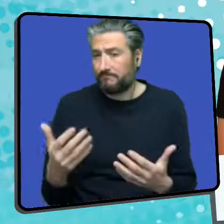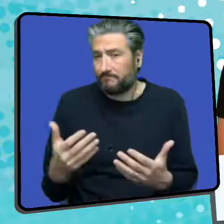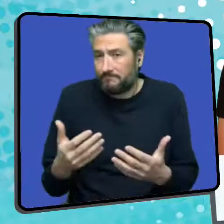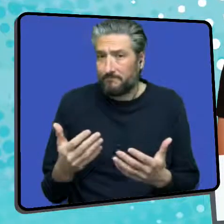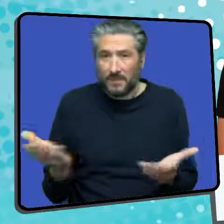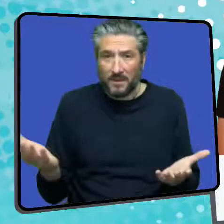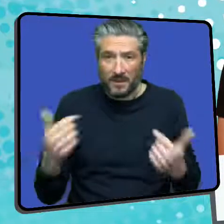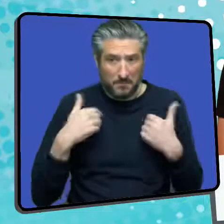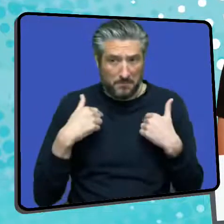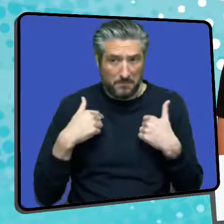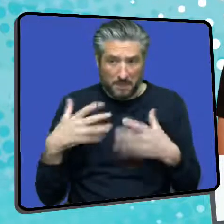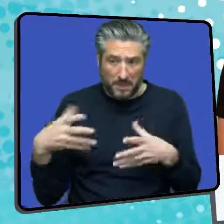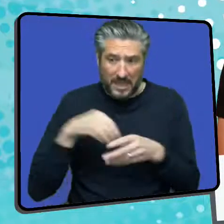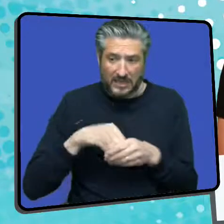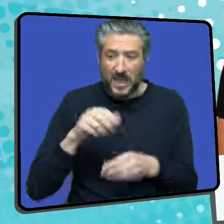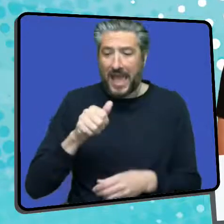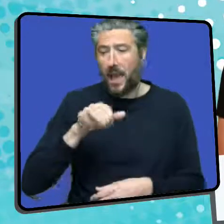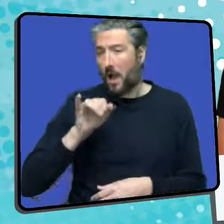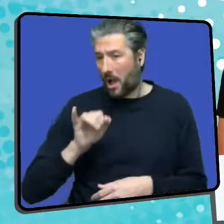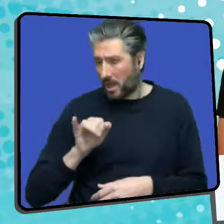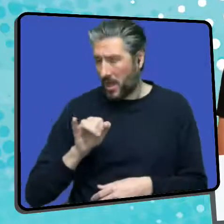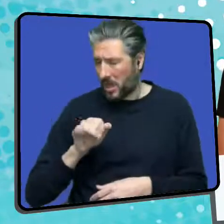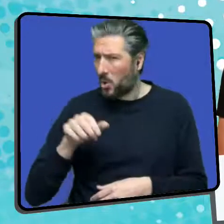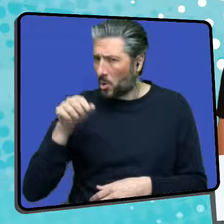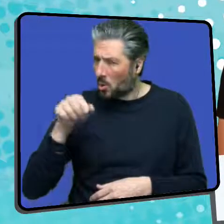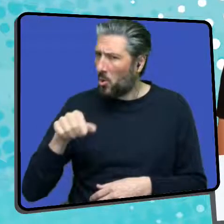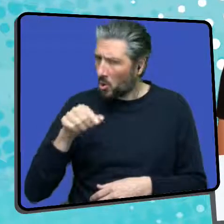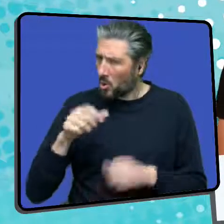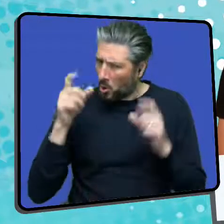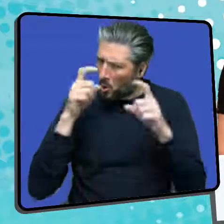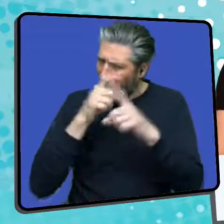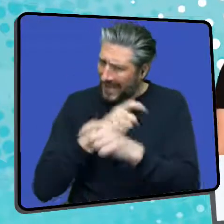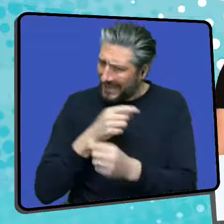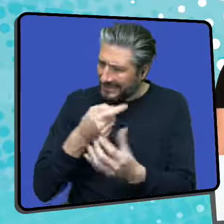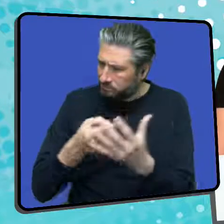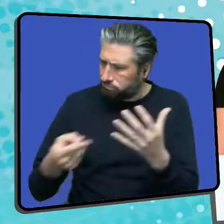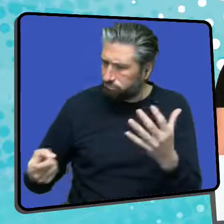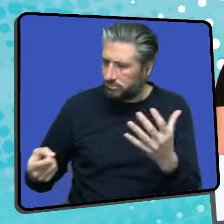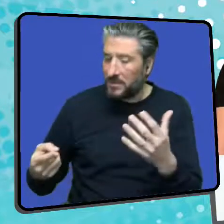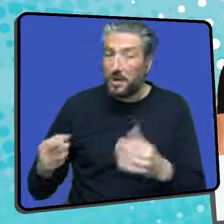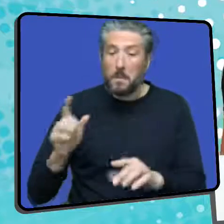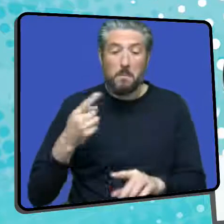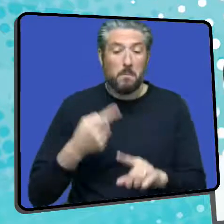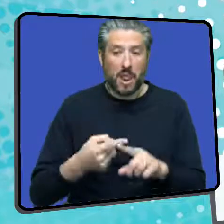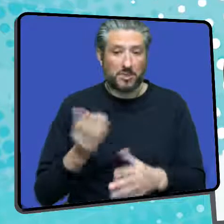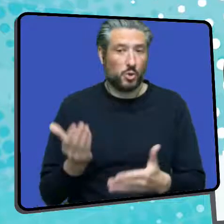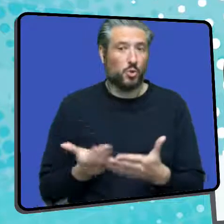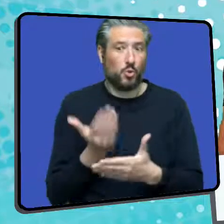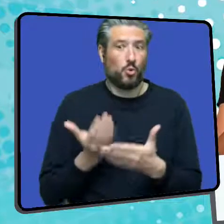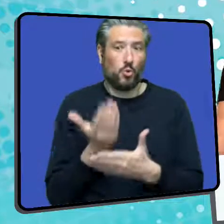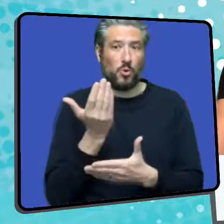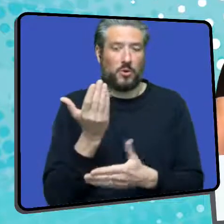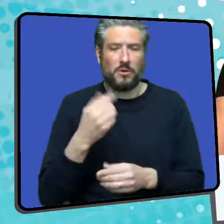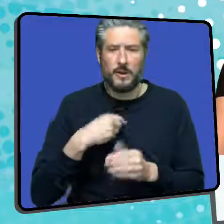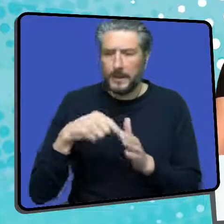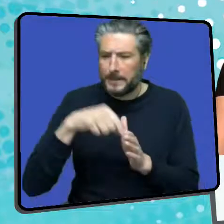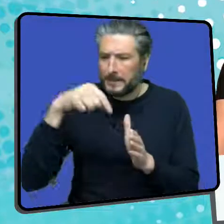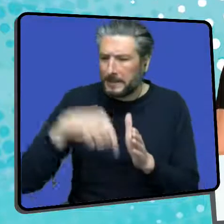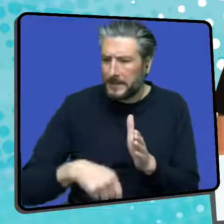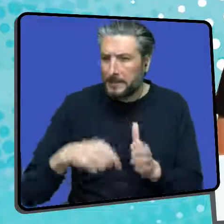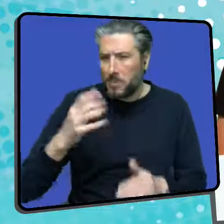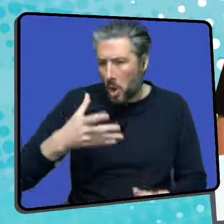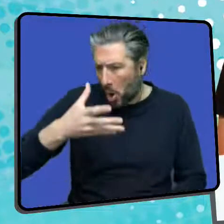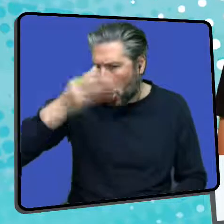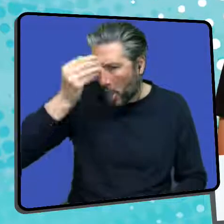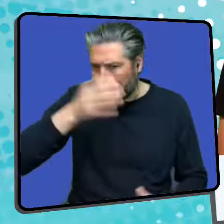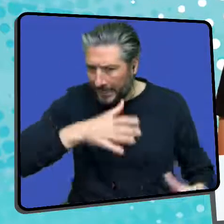involved in AI. That makes it extra complicated. But there's also a lot of new stuff, so the deep learning space is changing all the time, so I